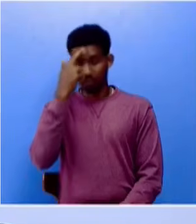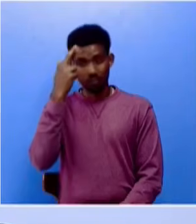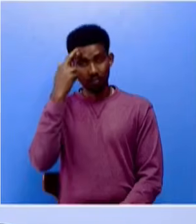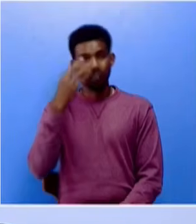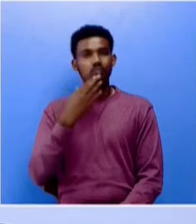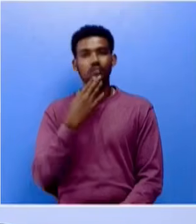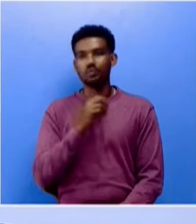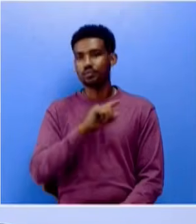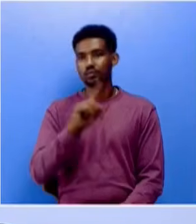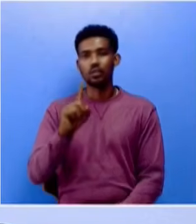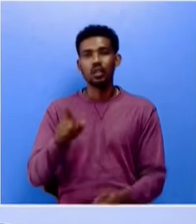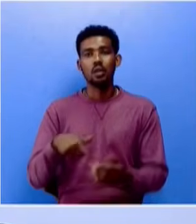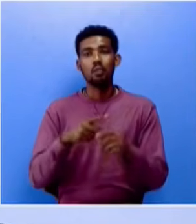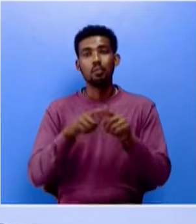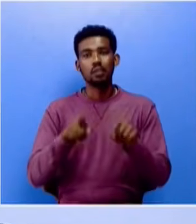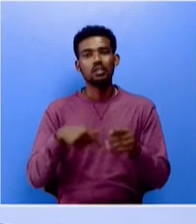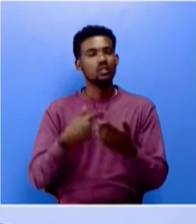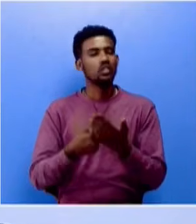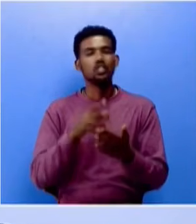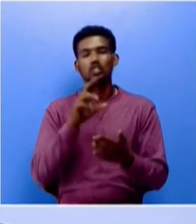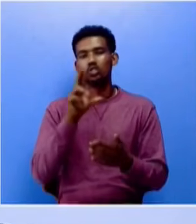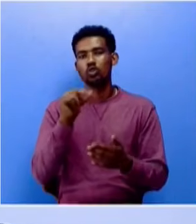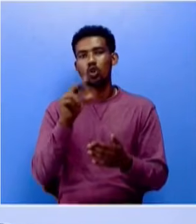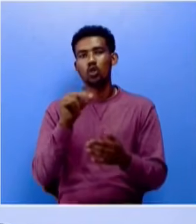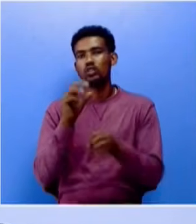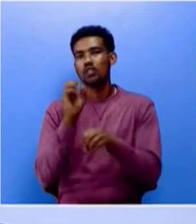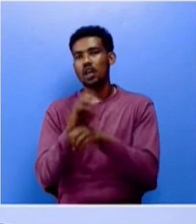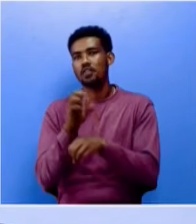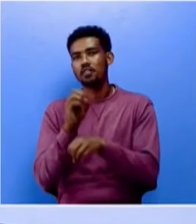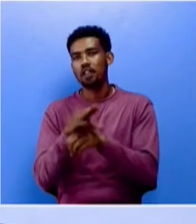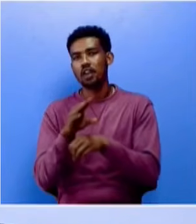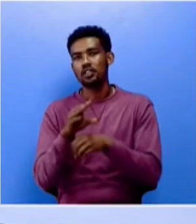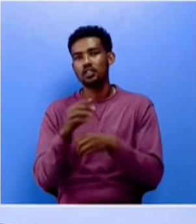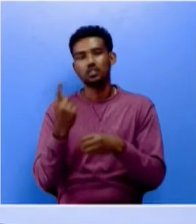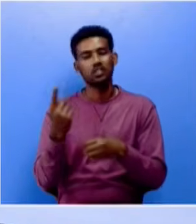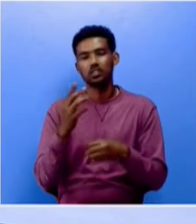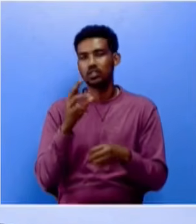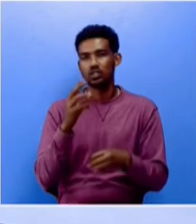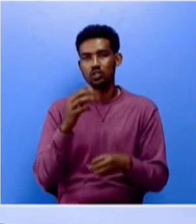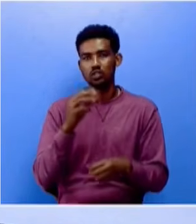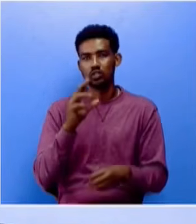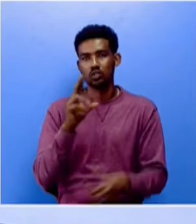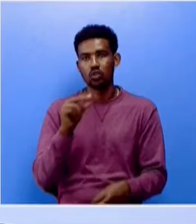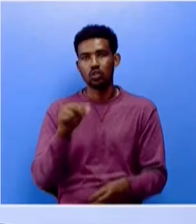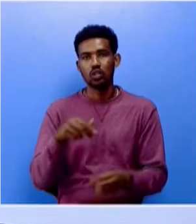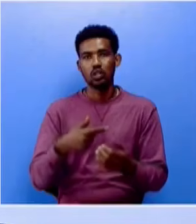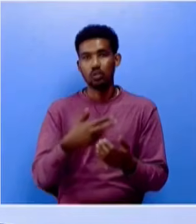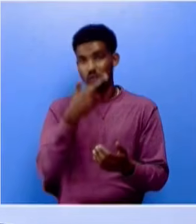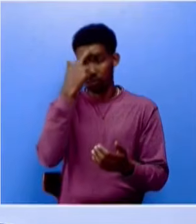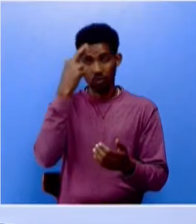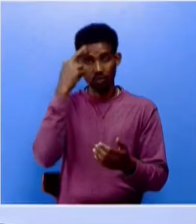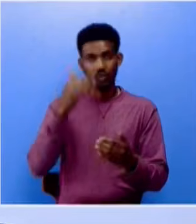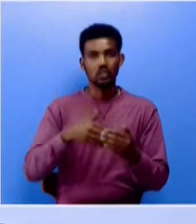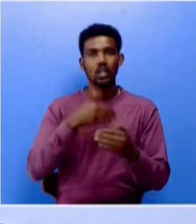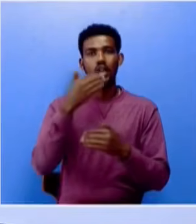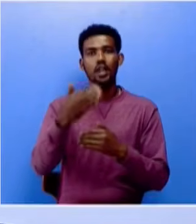much advisable to use such kinds of structure. It's not well known, okay? So let's go to the next point about had